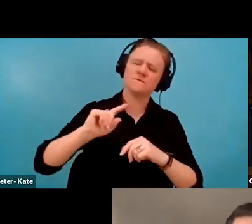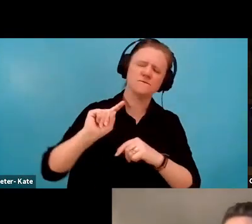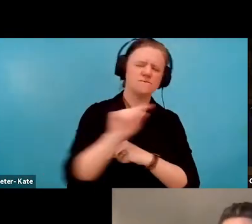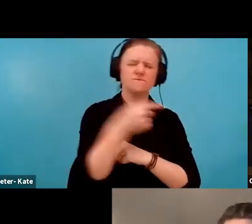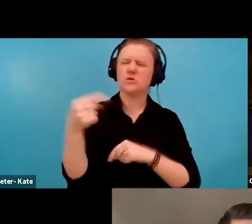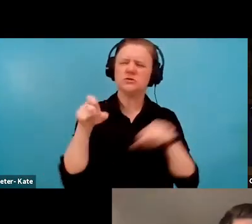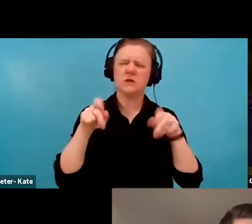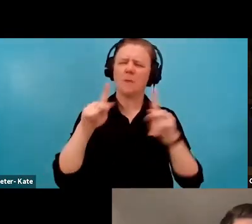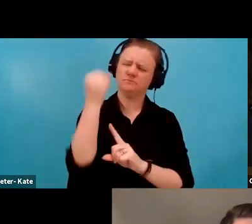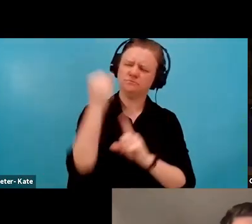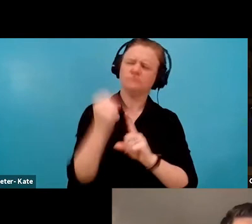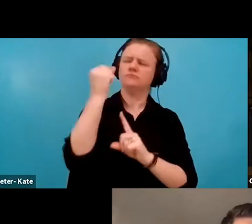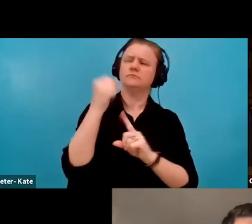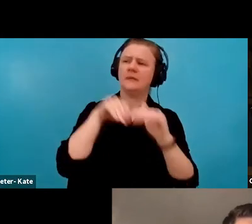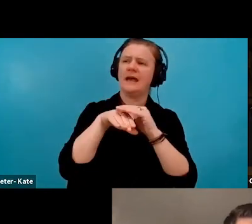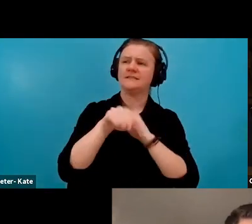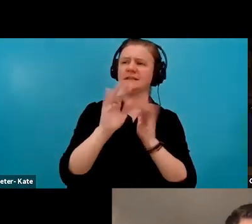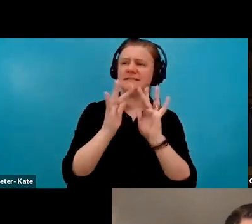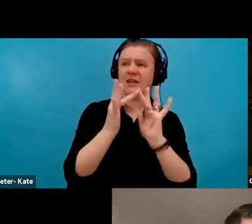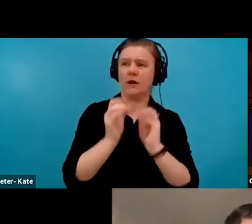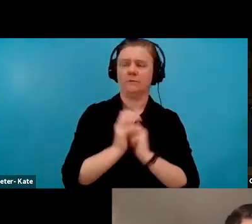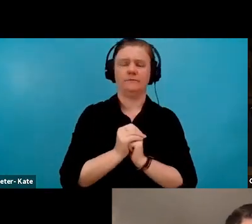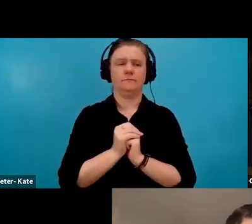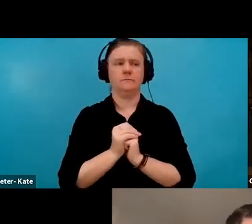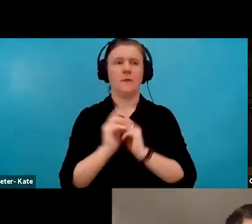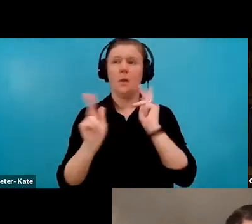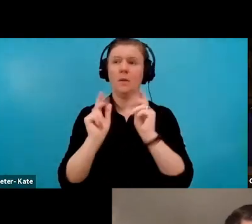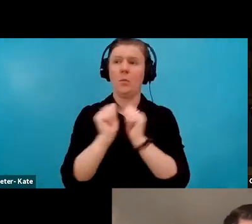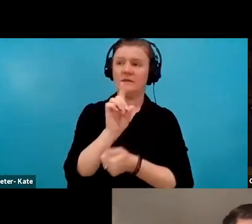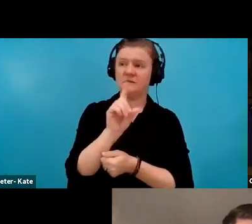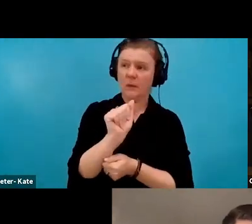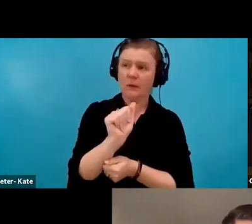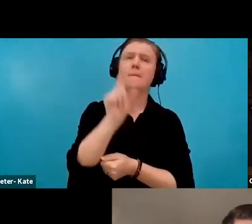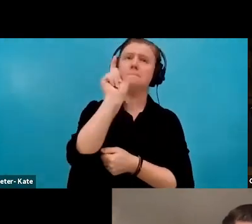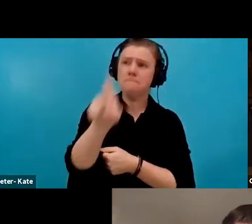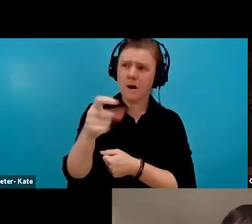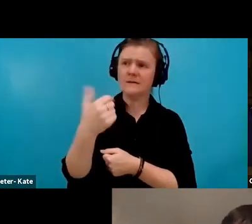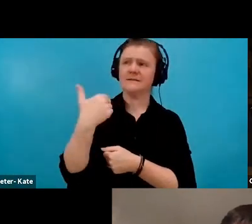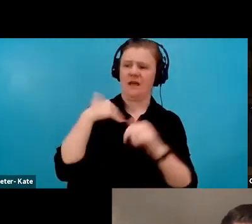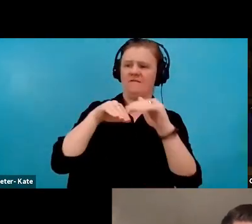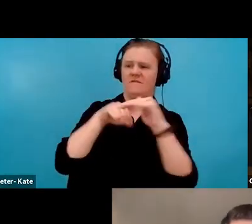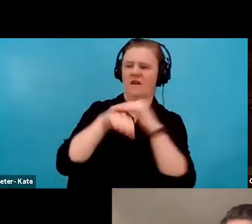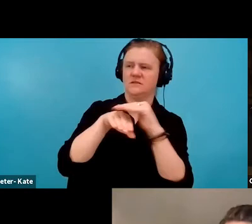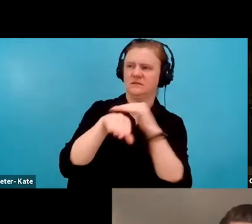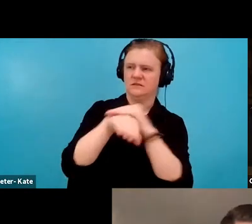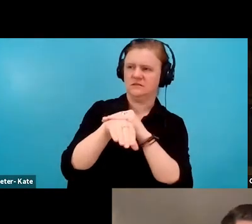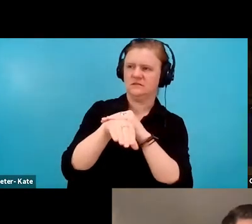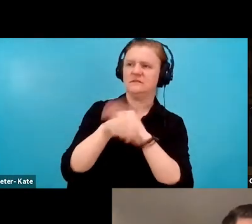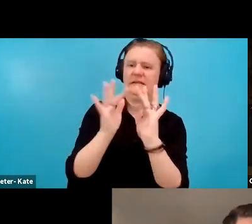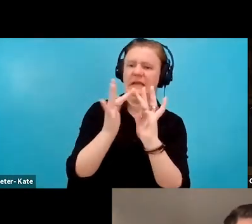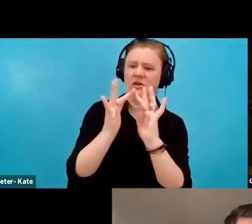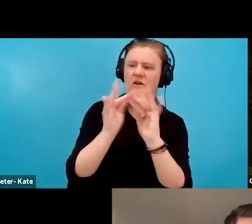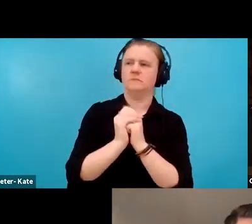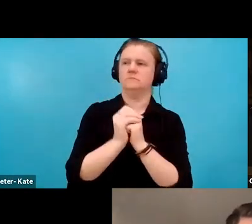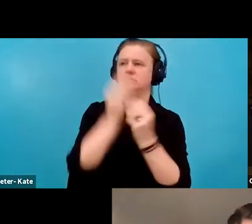on the internet. Someone with a disability must be able to experience web-based services, content,